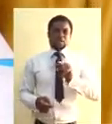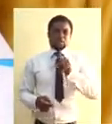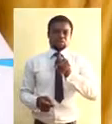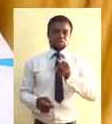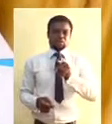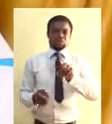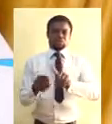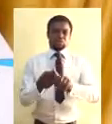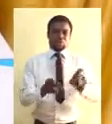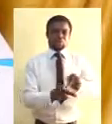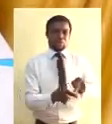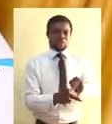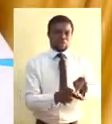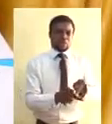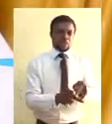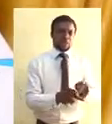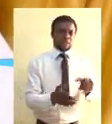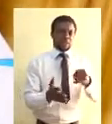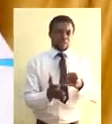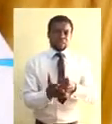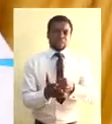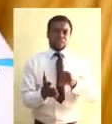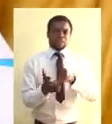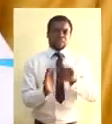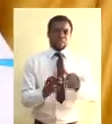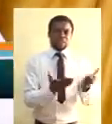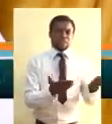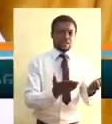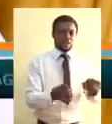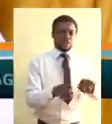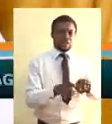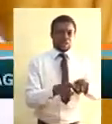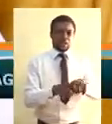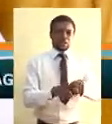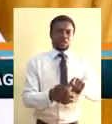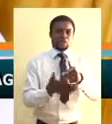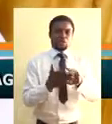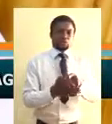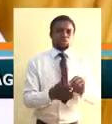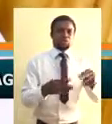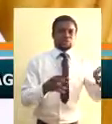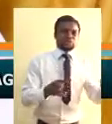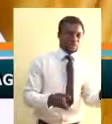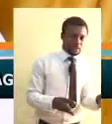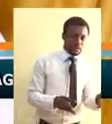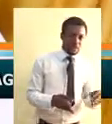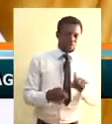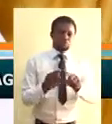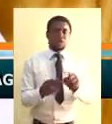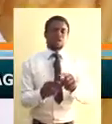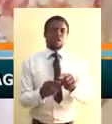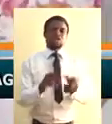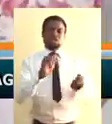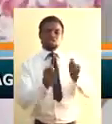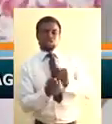and then with this bag it can serve as a lot of keeping of objects, and you can take this to the market, and you can also